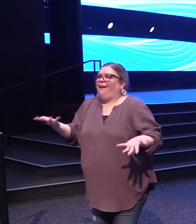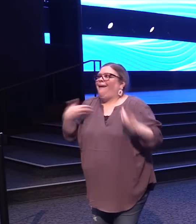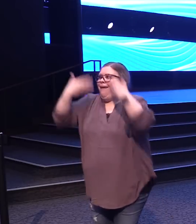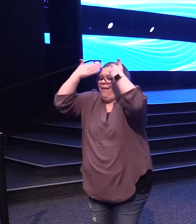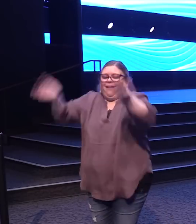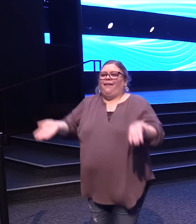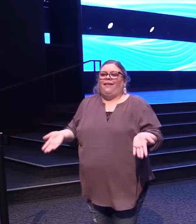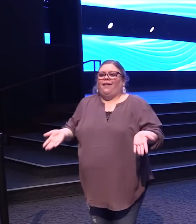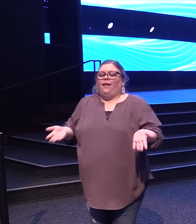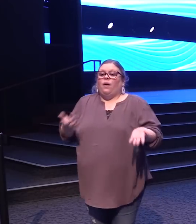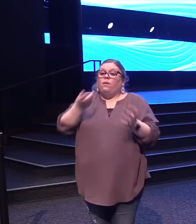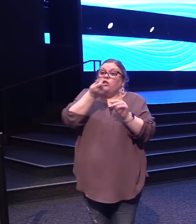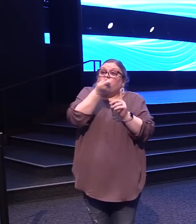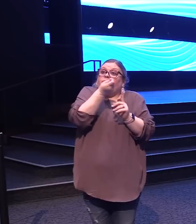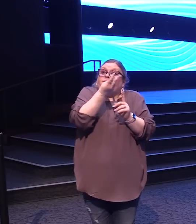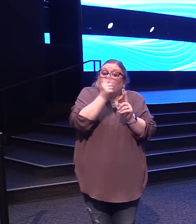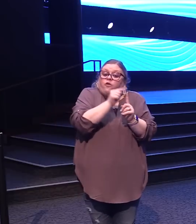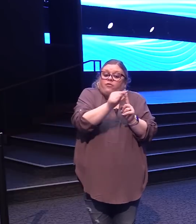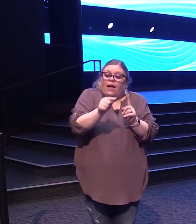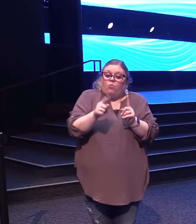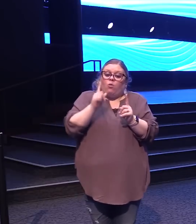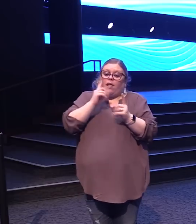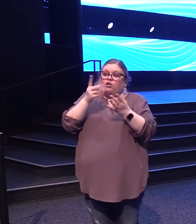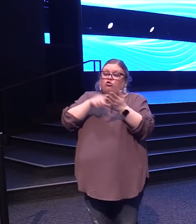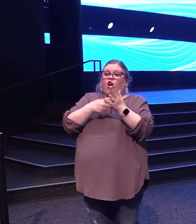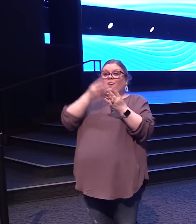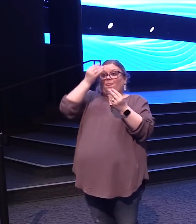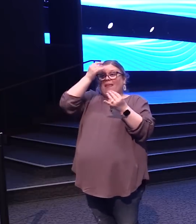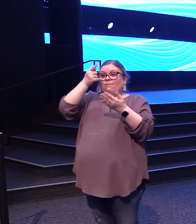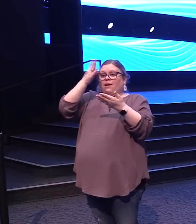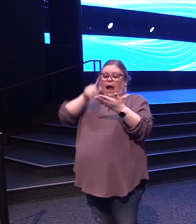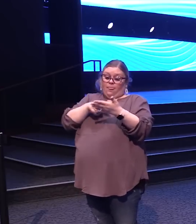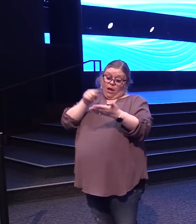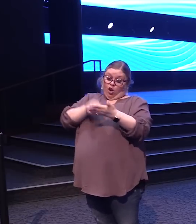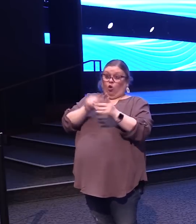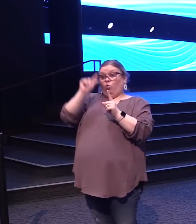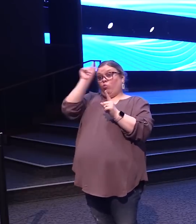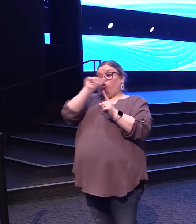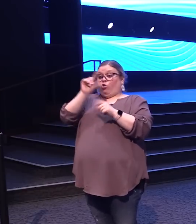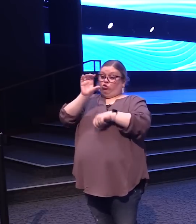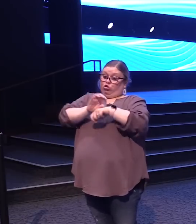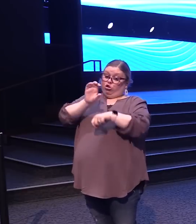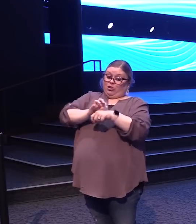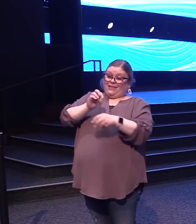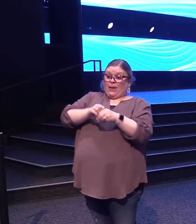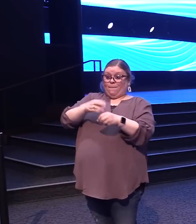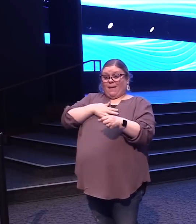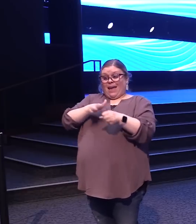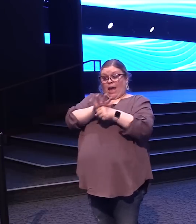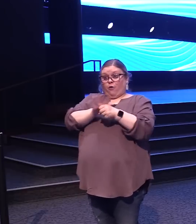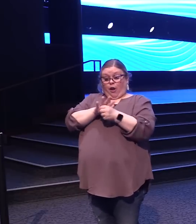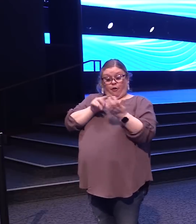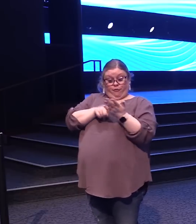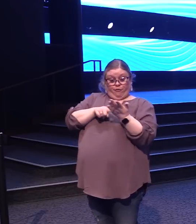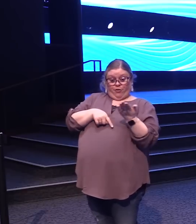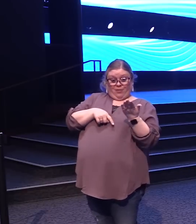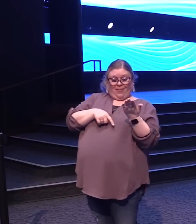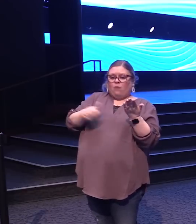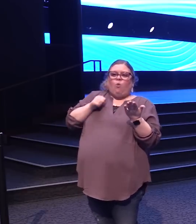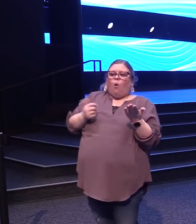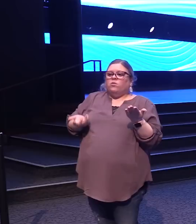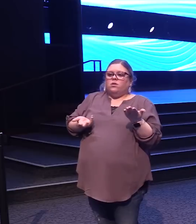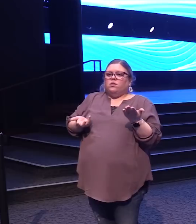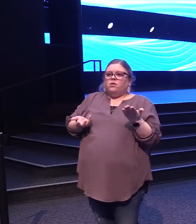Because very few of them would sit thinking about God and then immediately Google churches in my area. They won't do